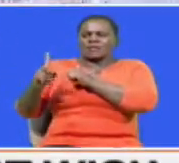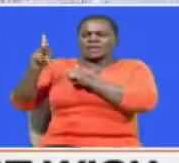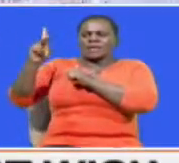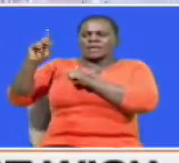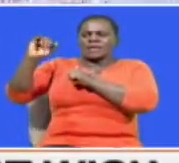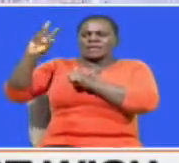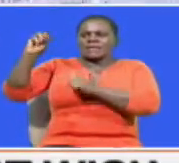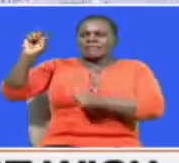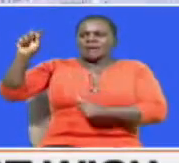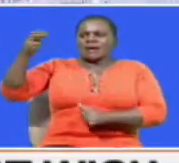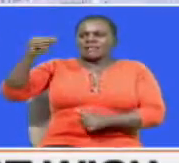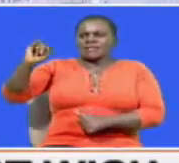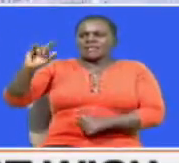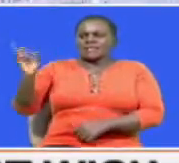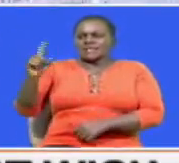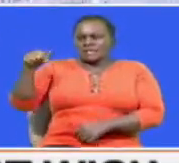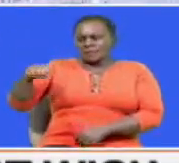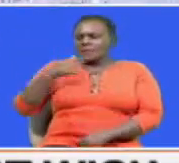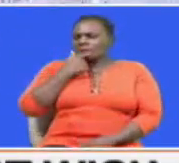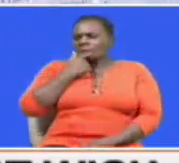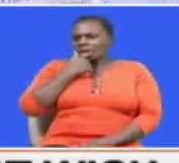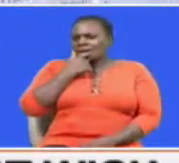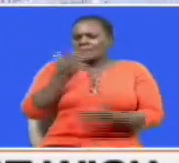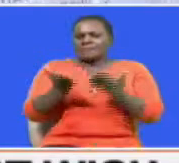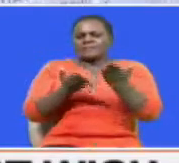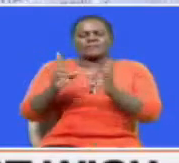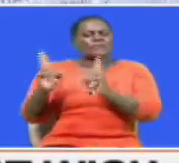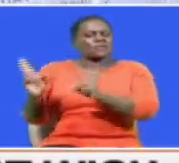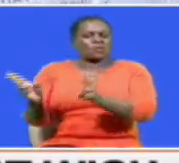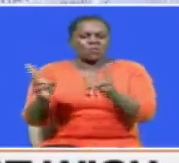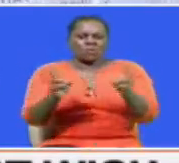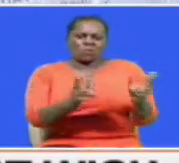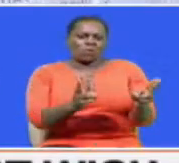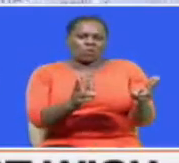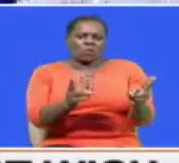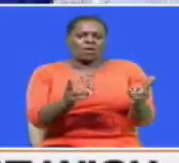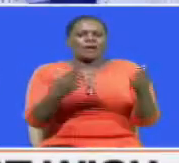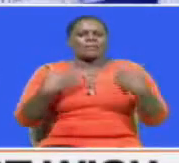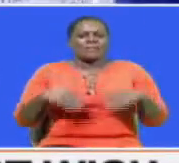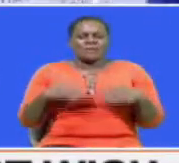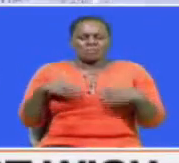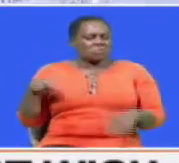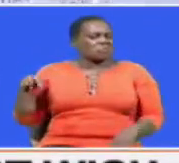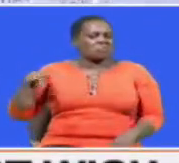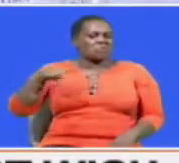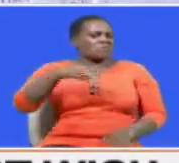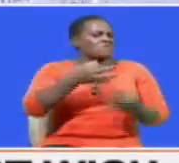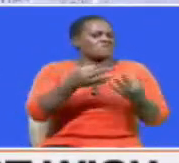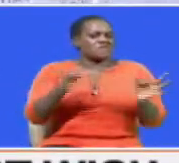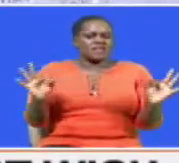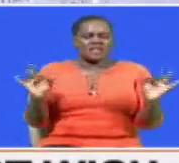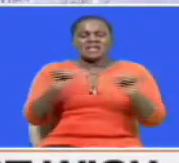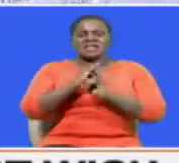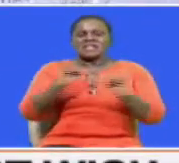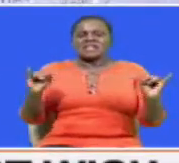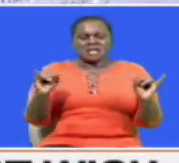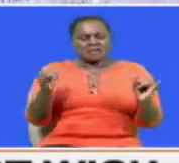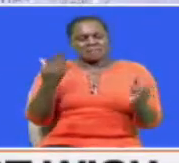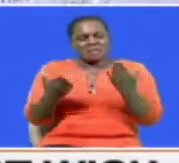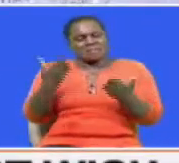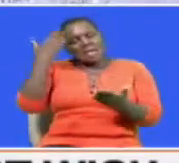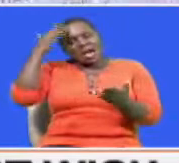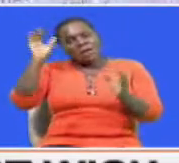ever-busy Kimathi Street in Nairobi, businesses went on normally and people walked freely, clearly and